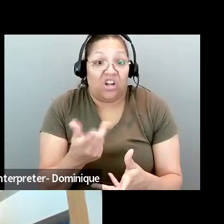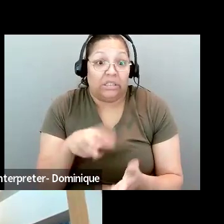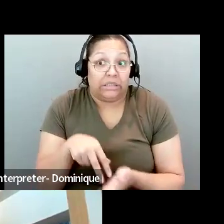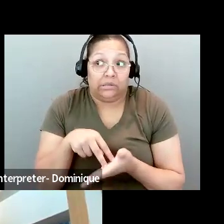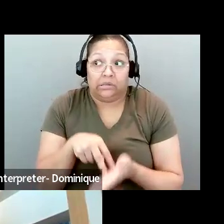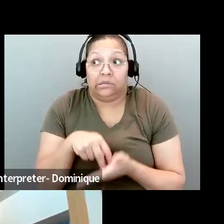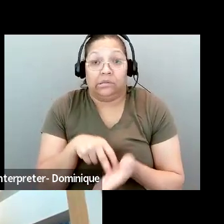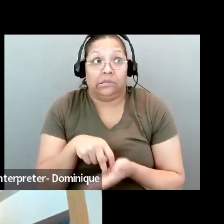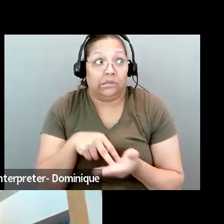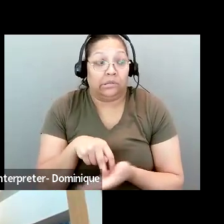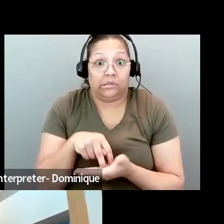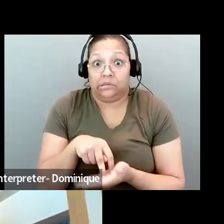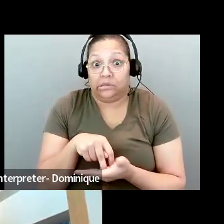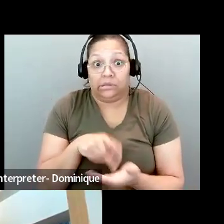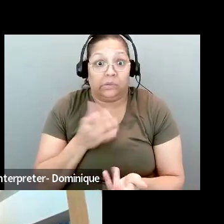mode to